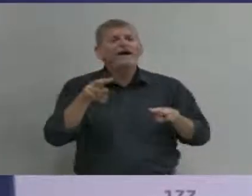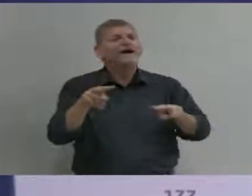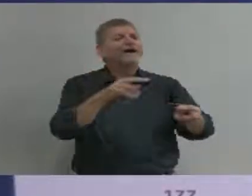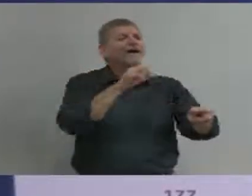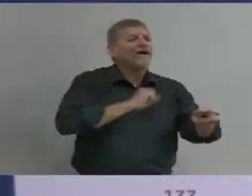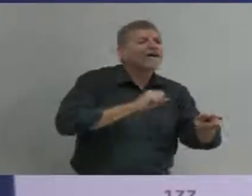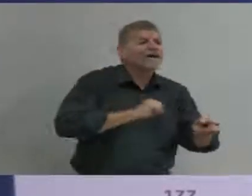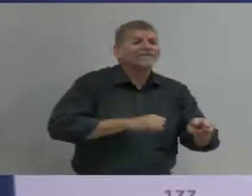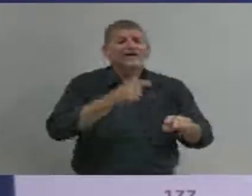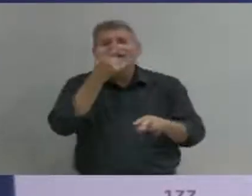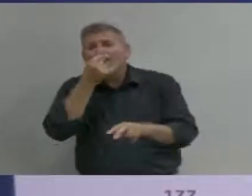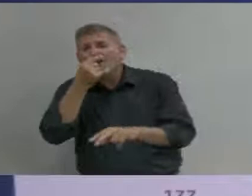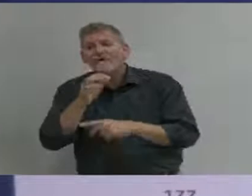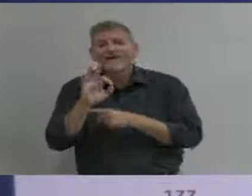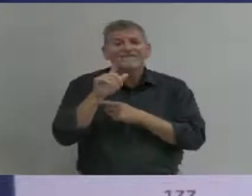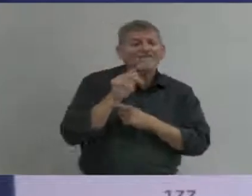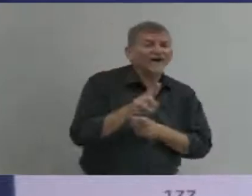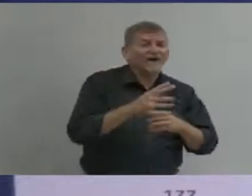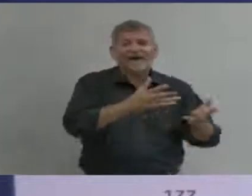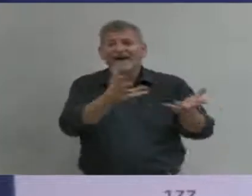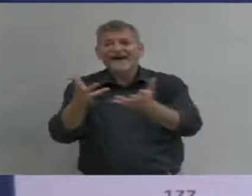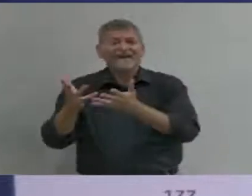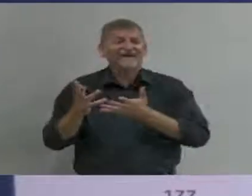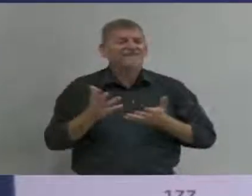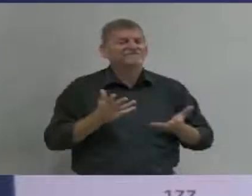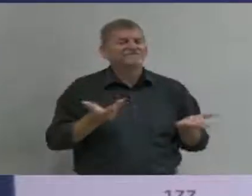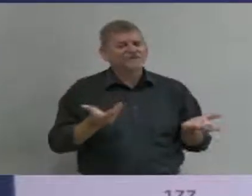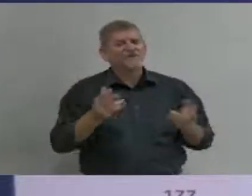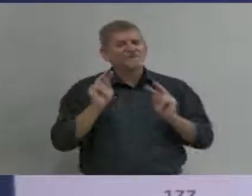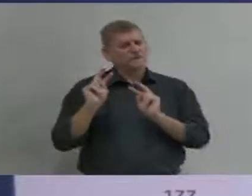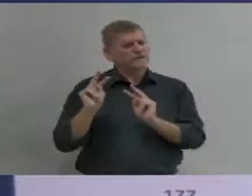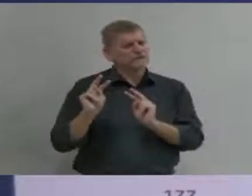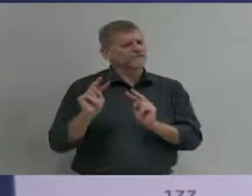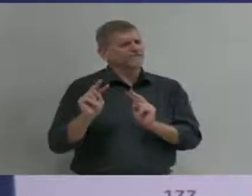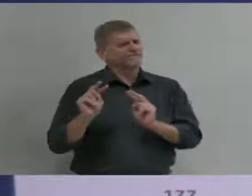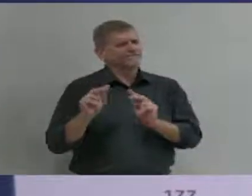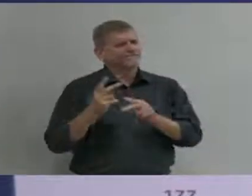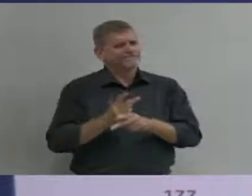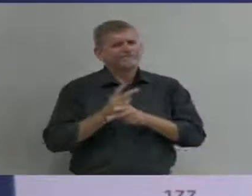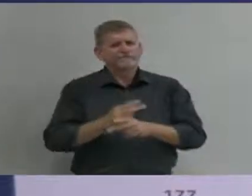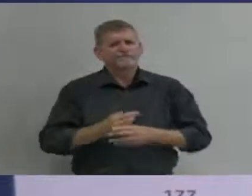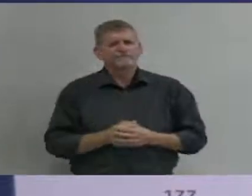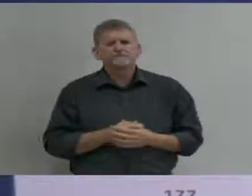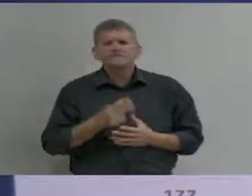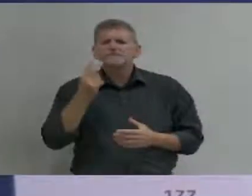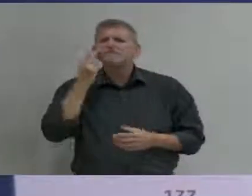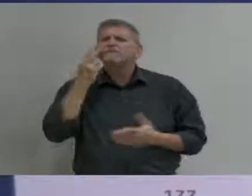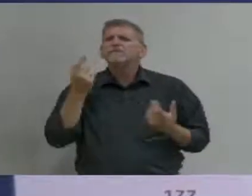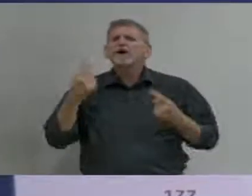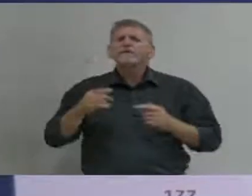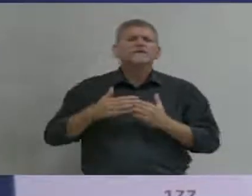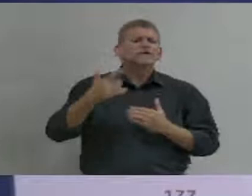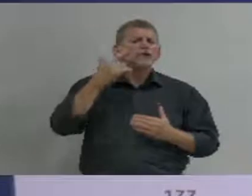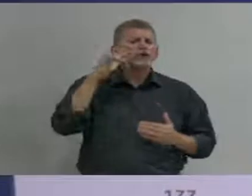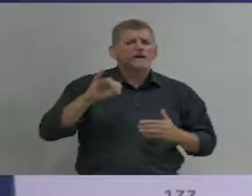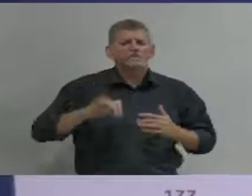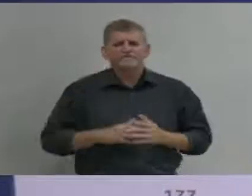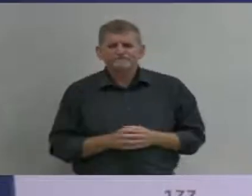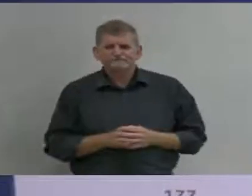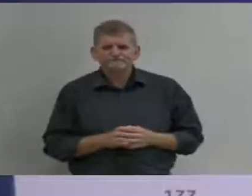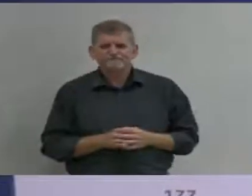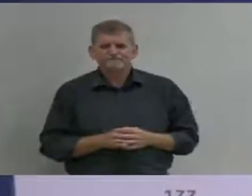will, of course, be something that we'll have to contend with as we deal with both that and COVID-19 with the coming winter